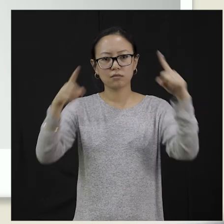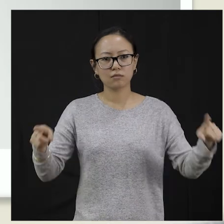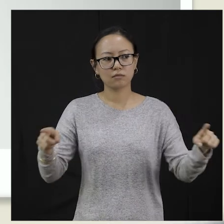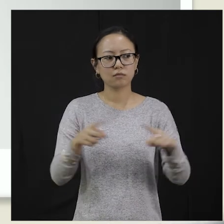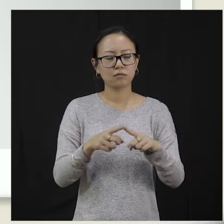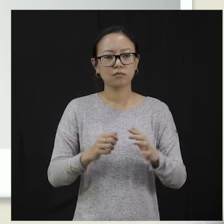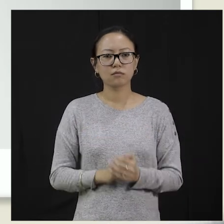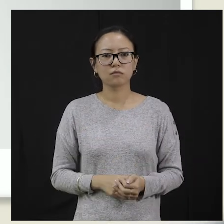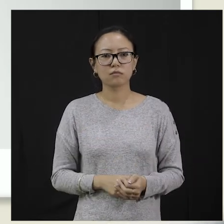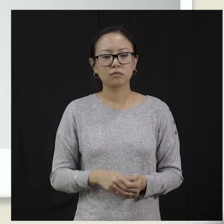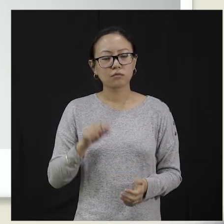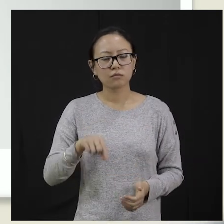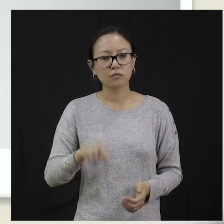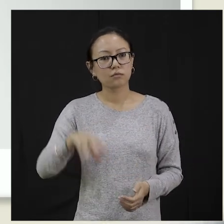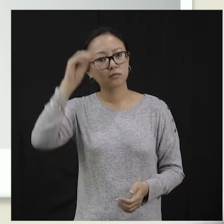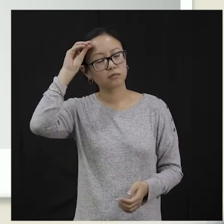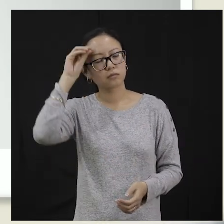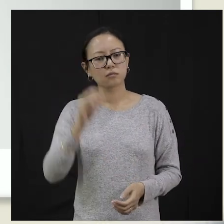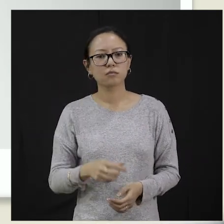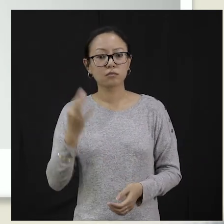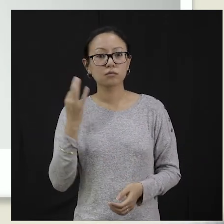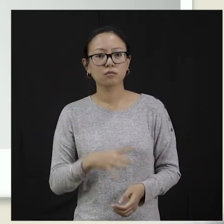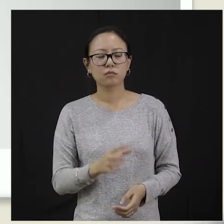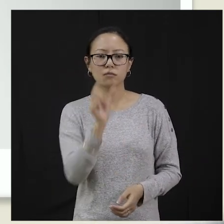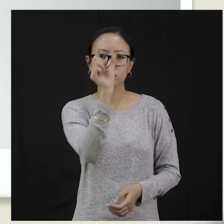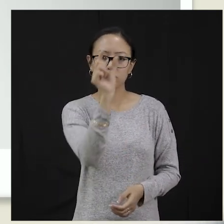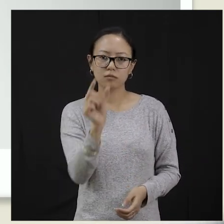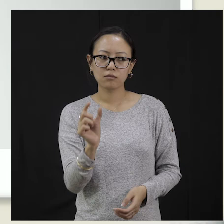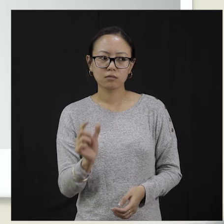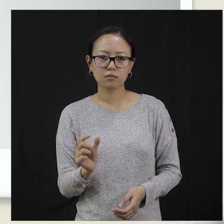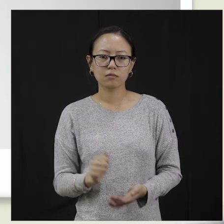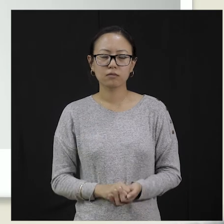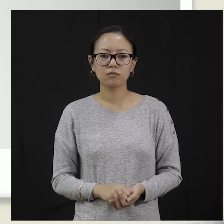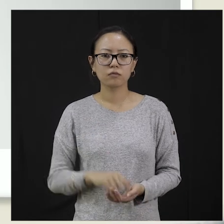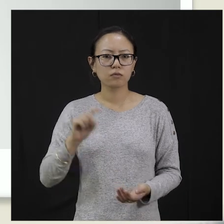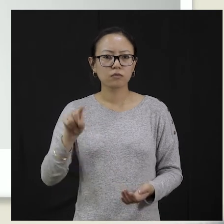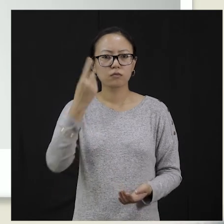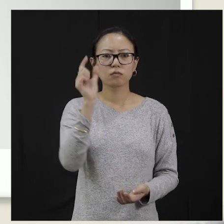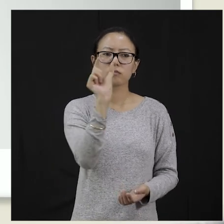right? Yes. The first word we learned today is top.